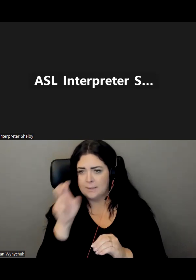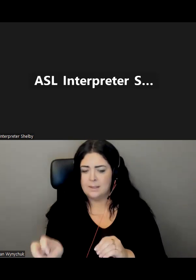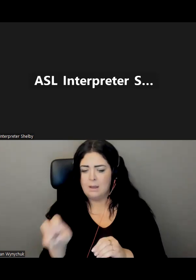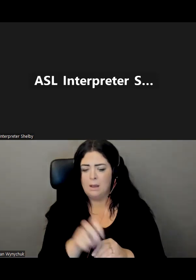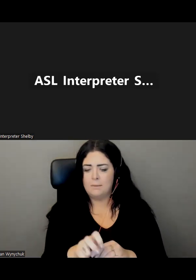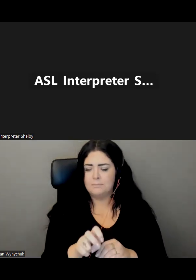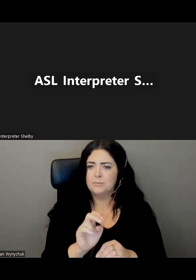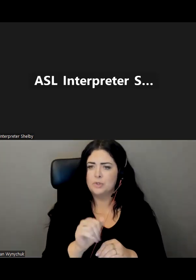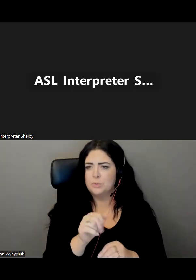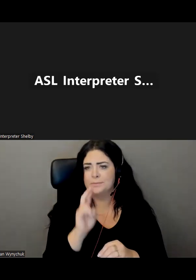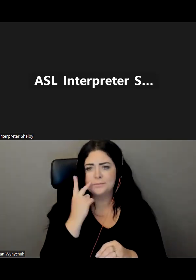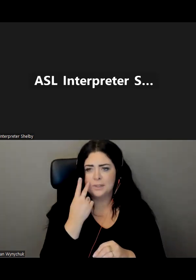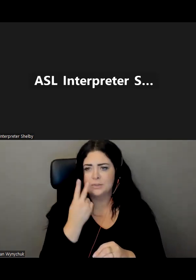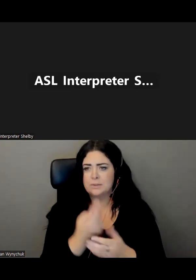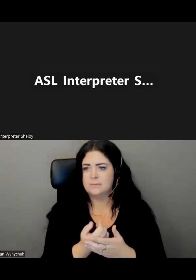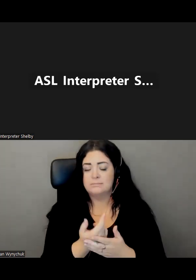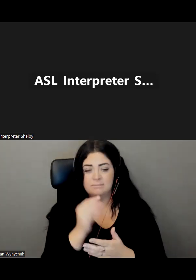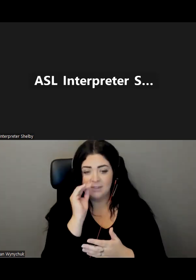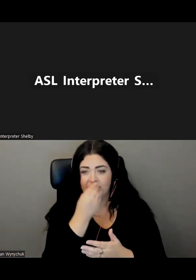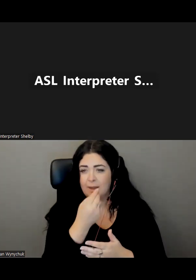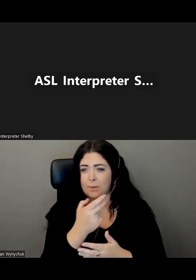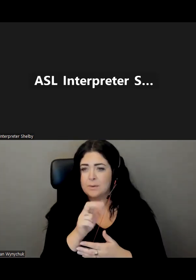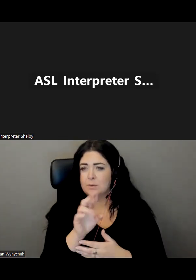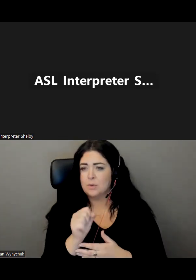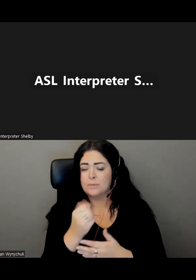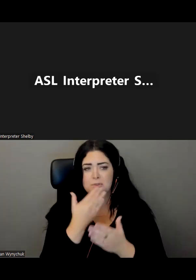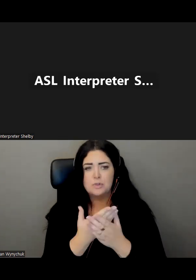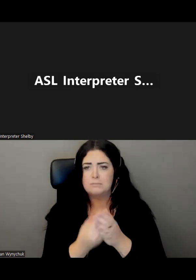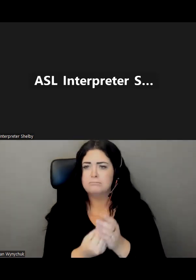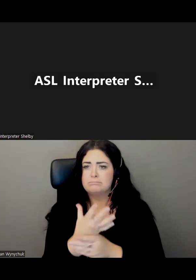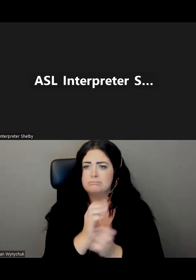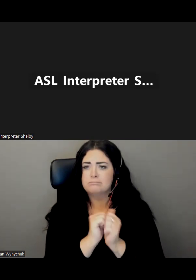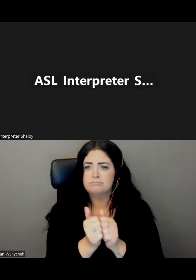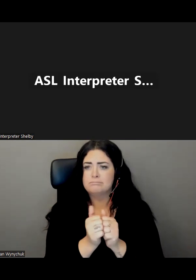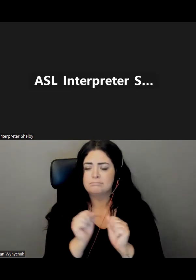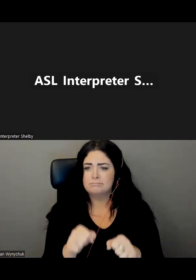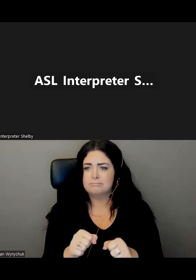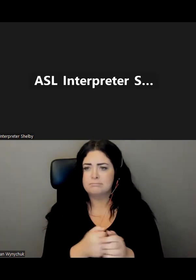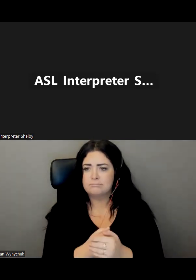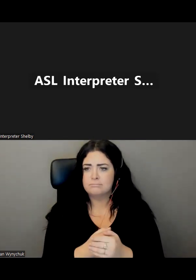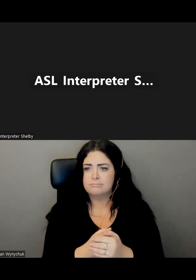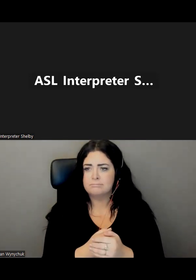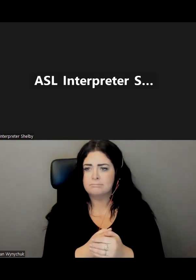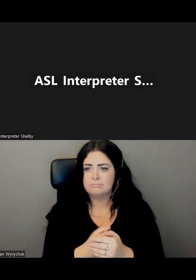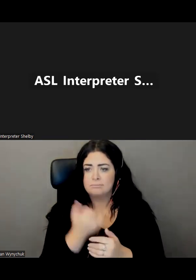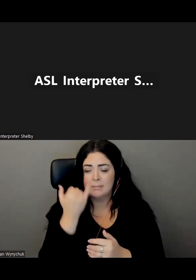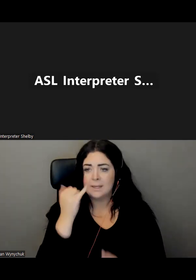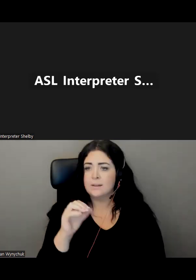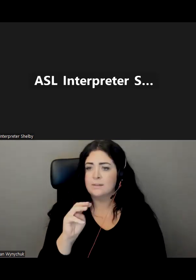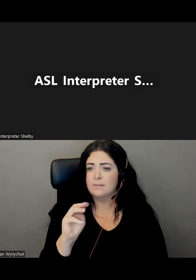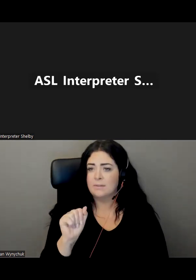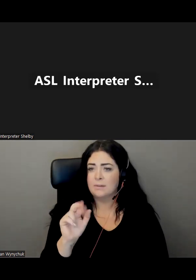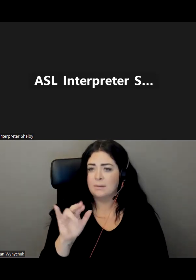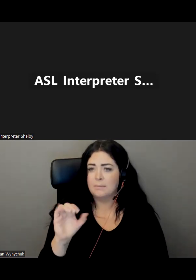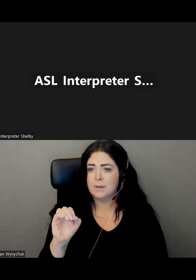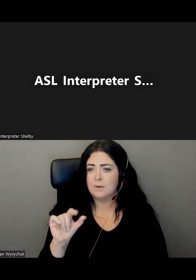plant. But other than that, I find flowers and herbs grow well together, especially actually if you grow marigolds, they're actually